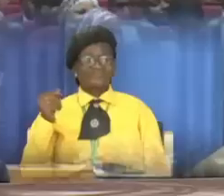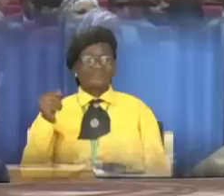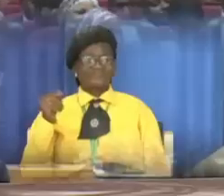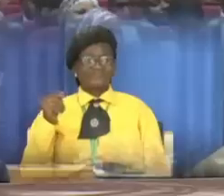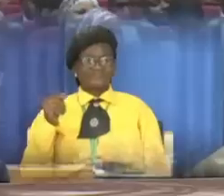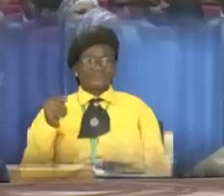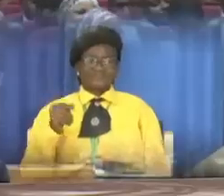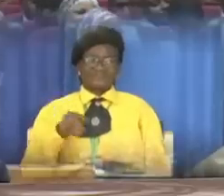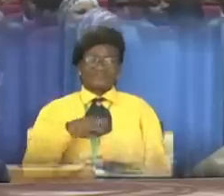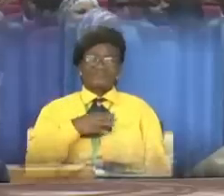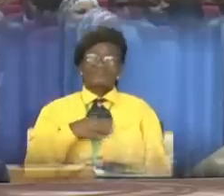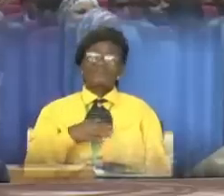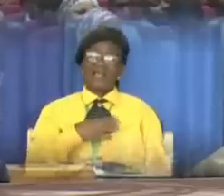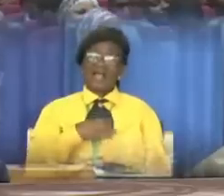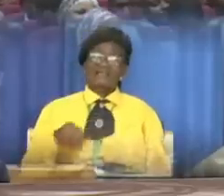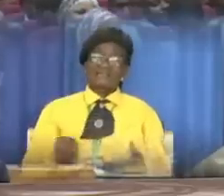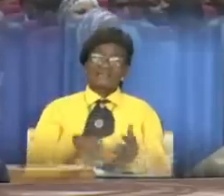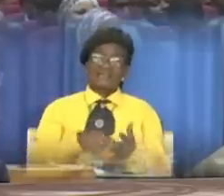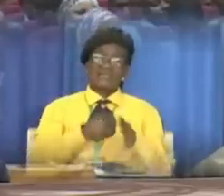And this time,